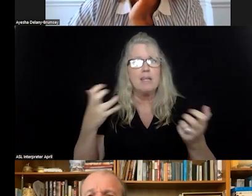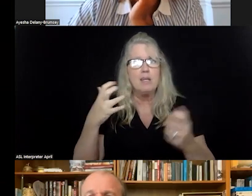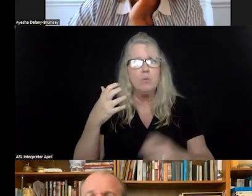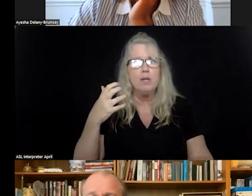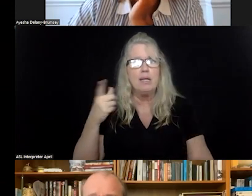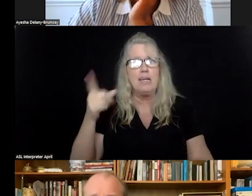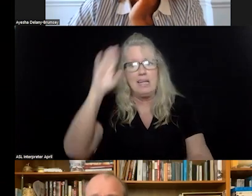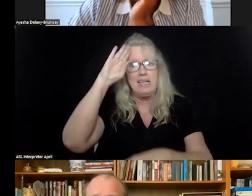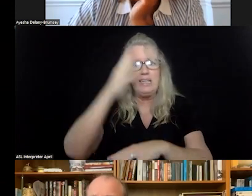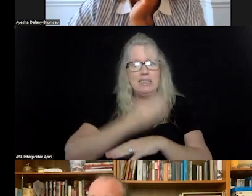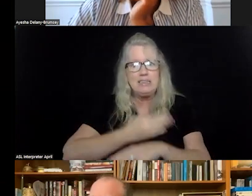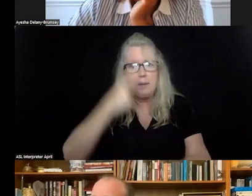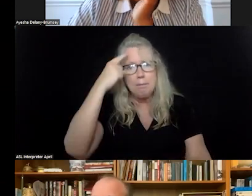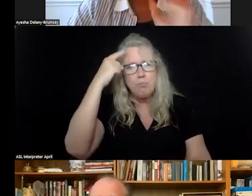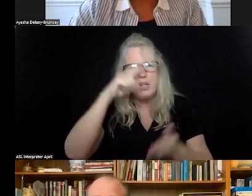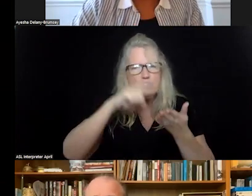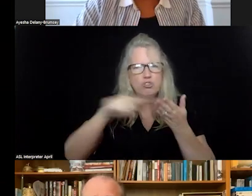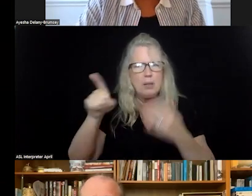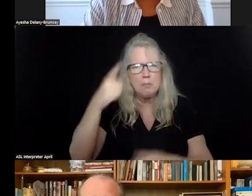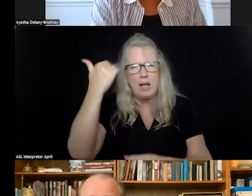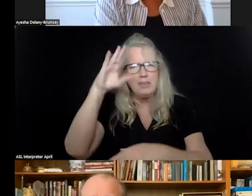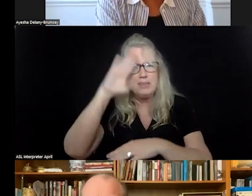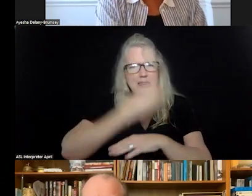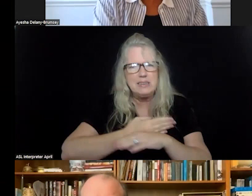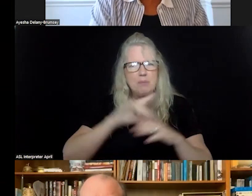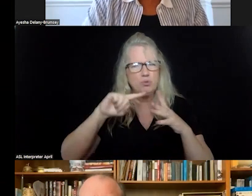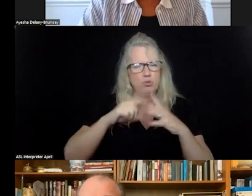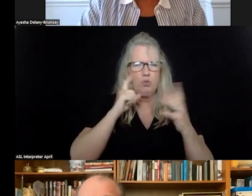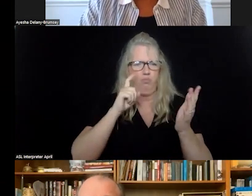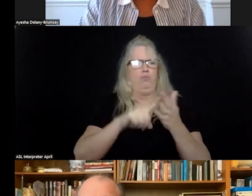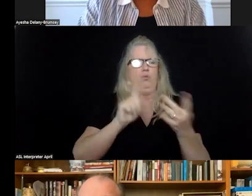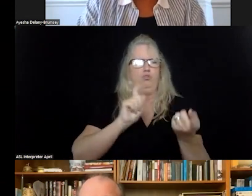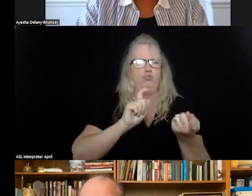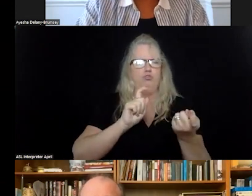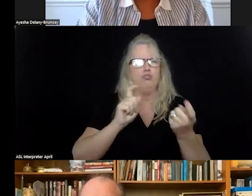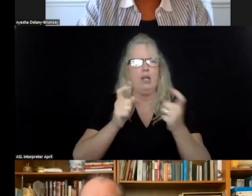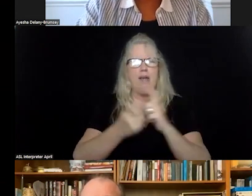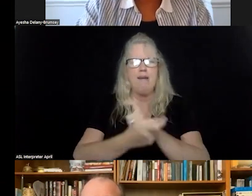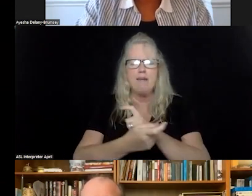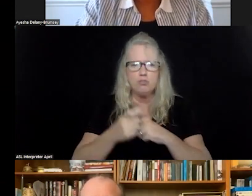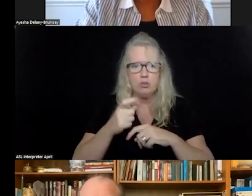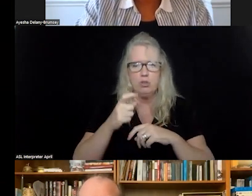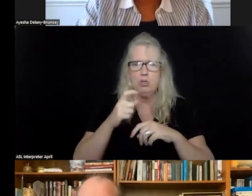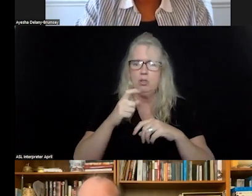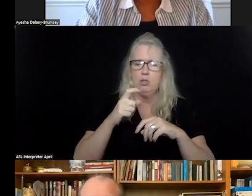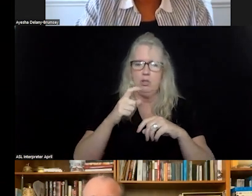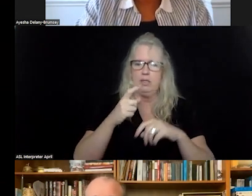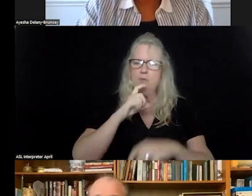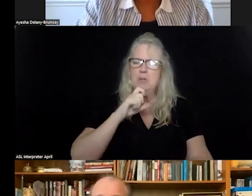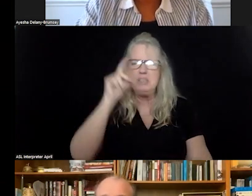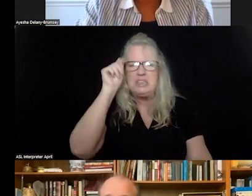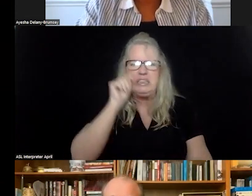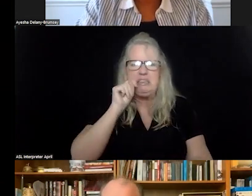his son's brain checked because his son started going through significant changes when he was in his late teens,